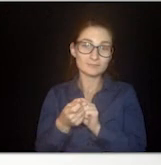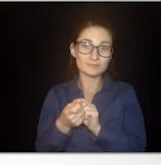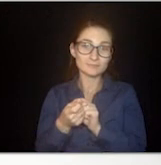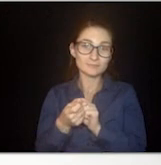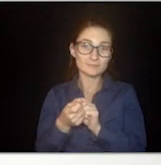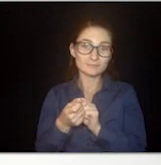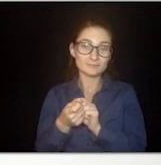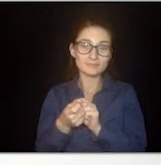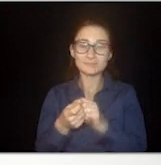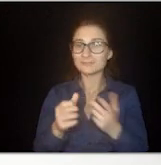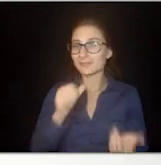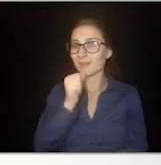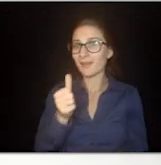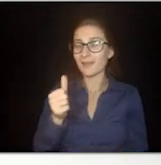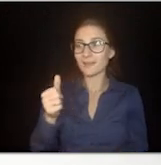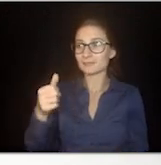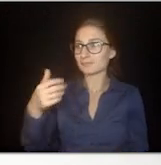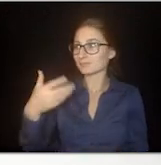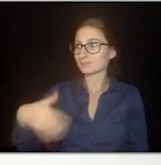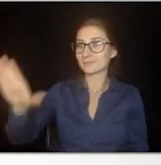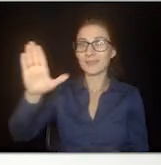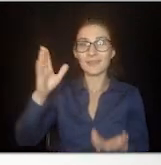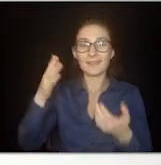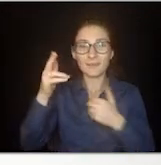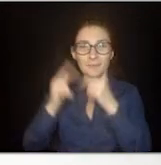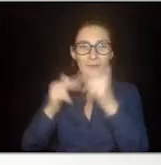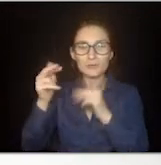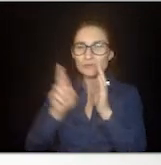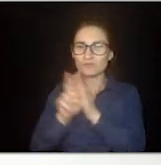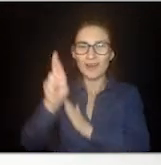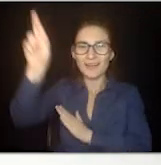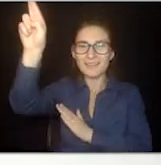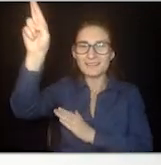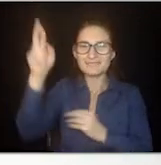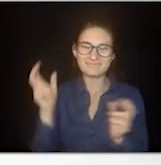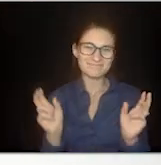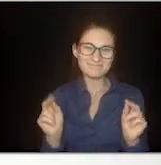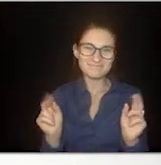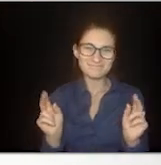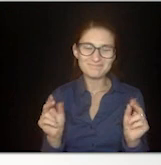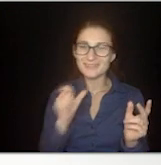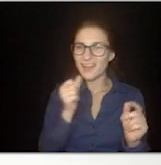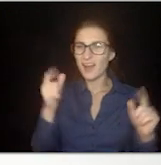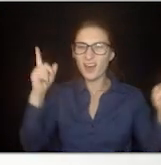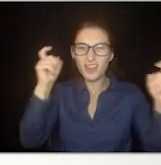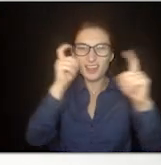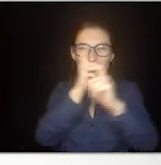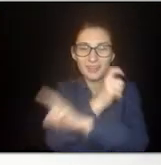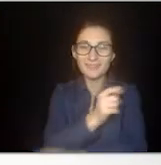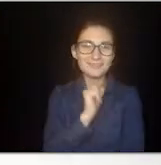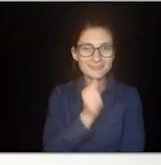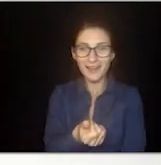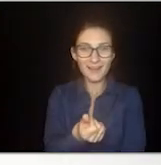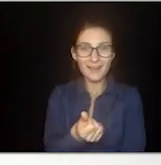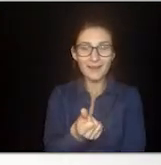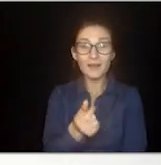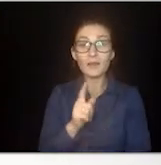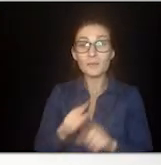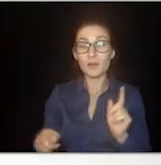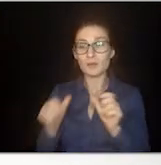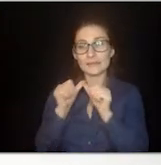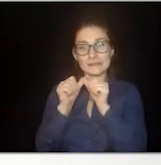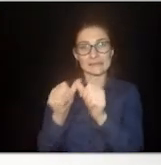We're not asking you to go build a rocket ship. You know, it's not rocket science, but